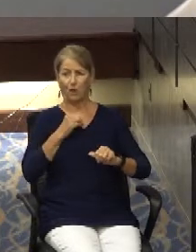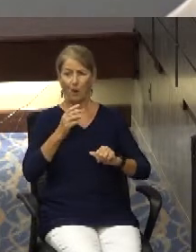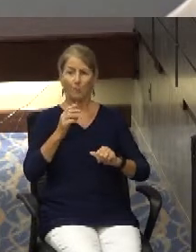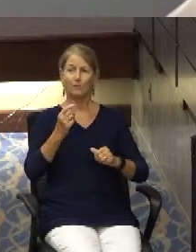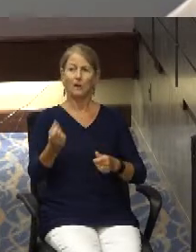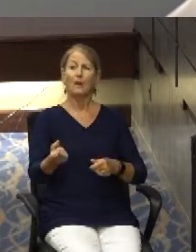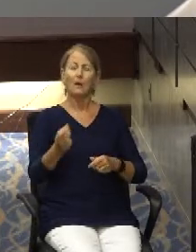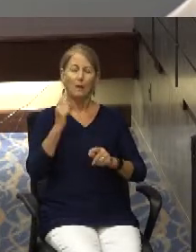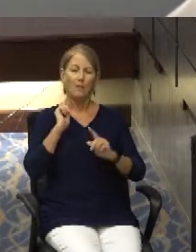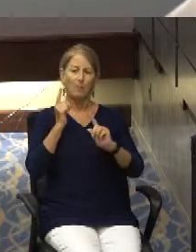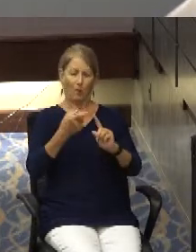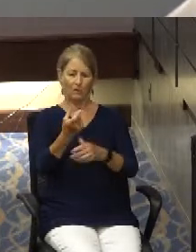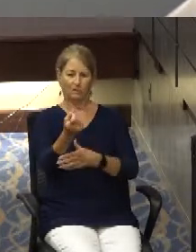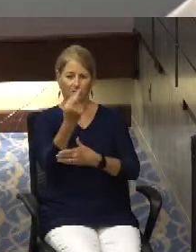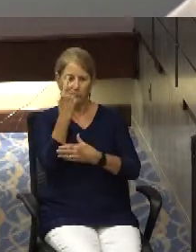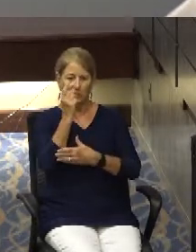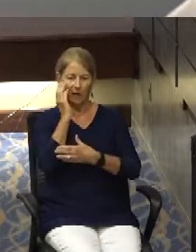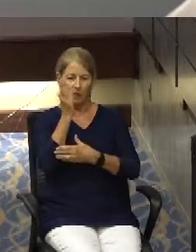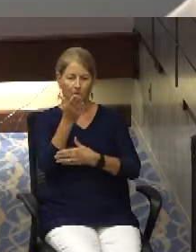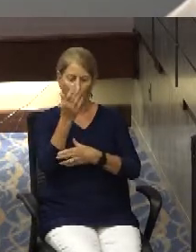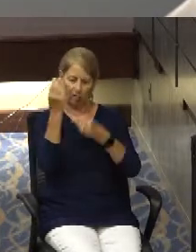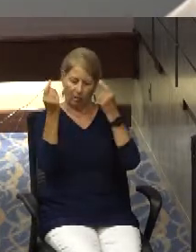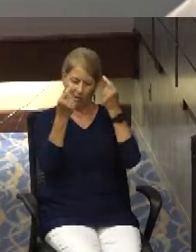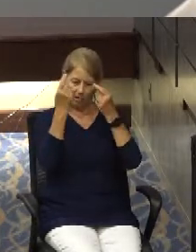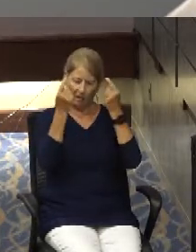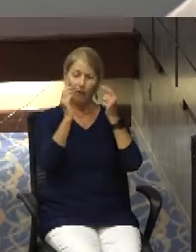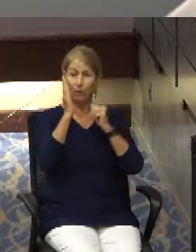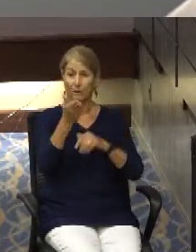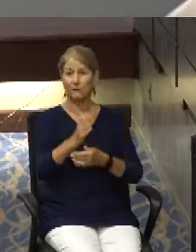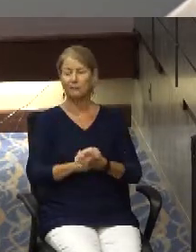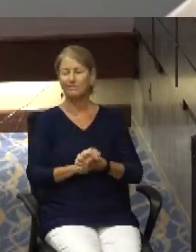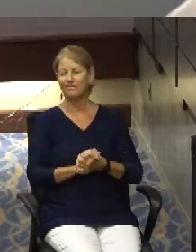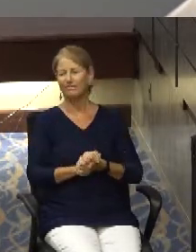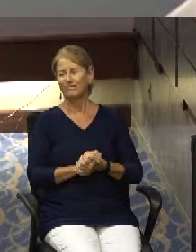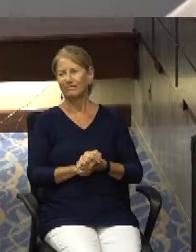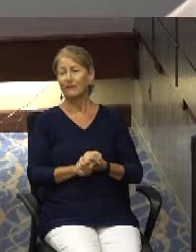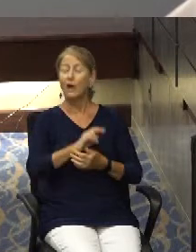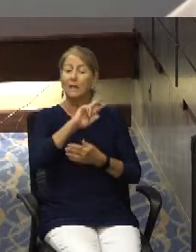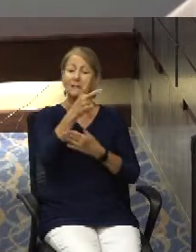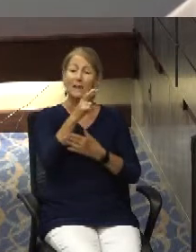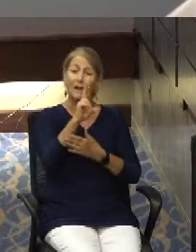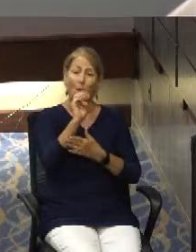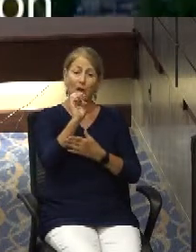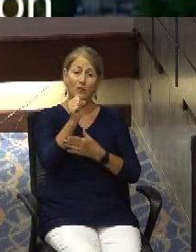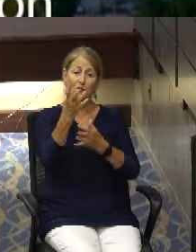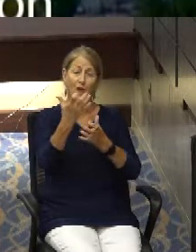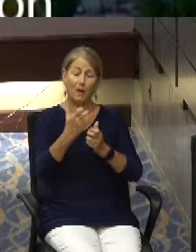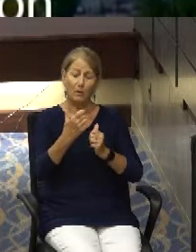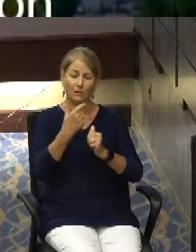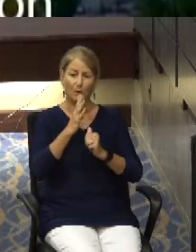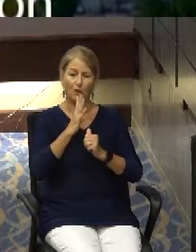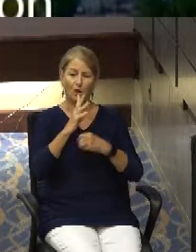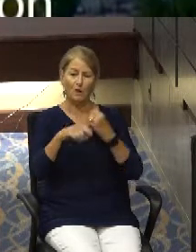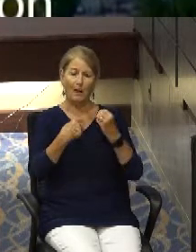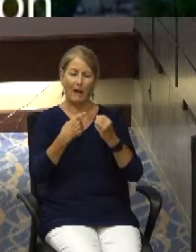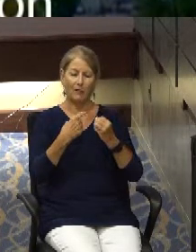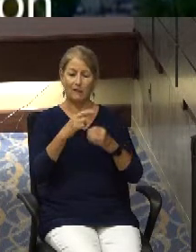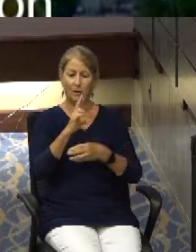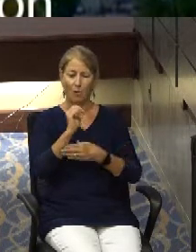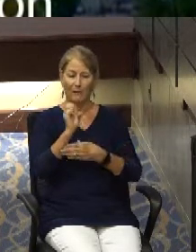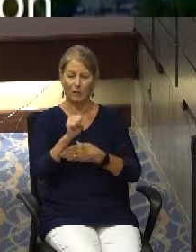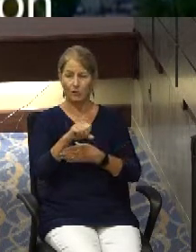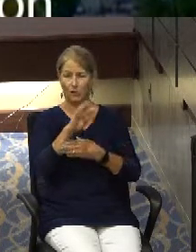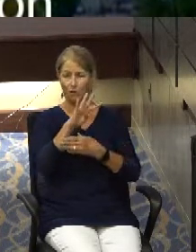and we'll get our thinking caps on. The second resolution I wanted to highlight is Resolution